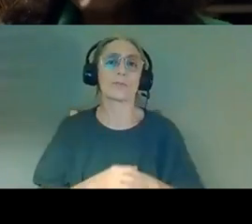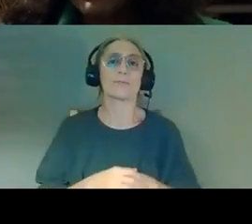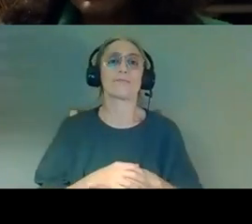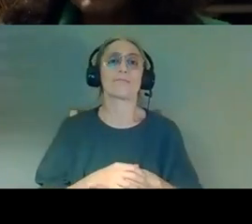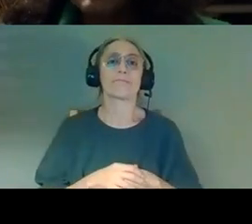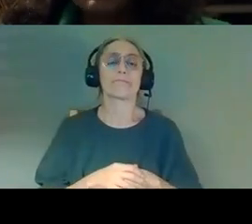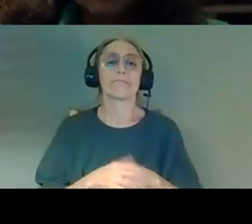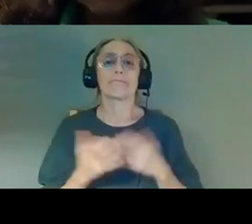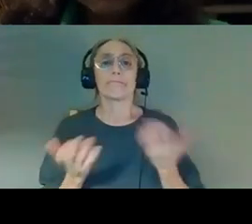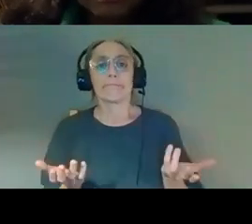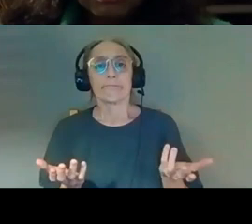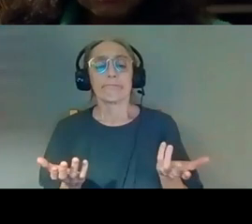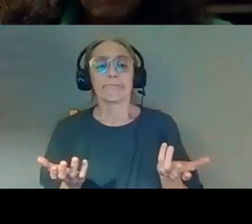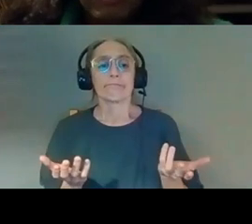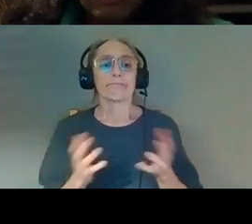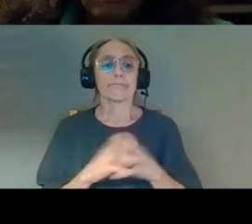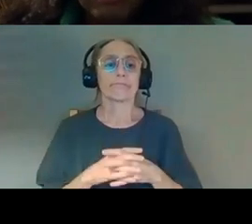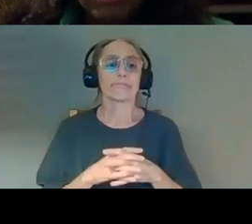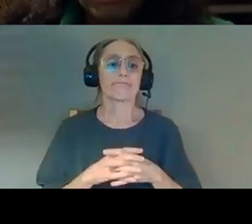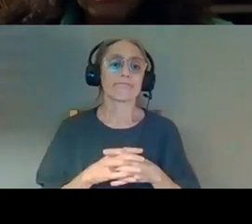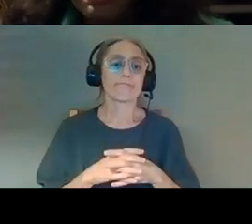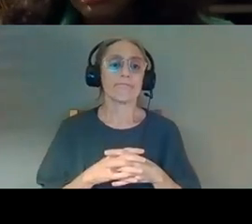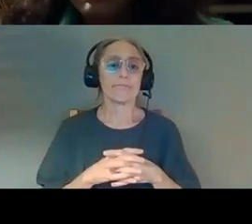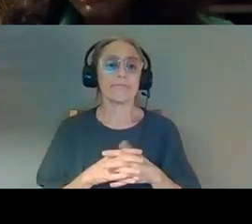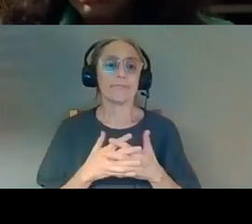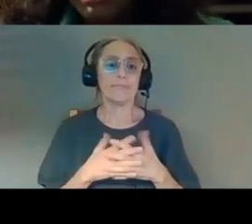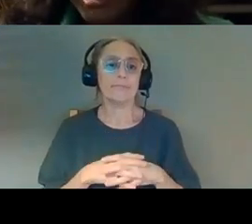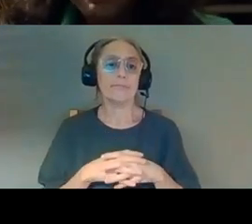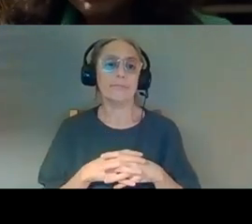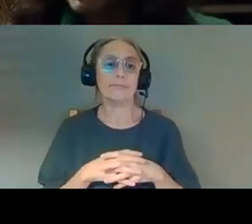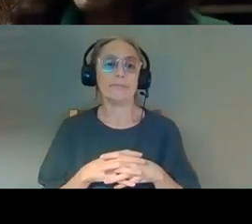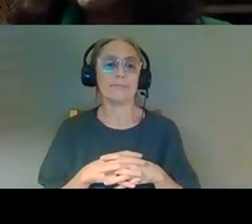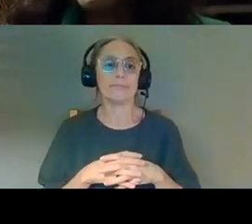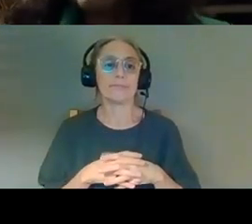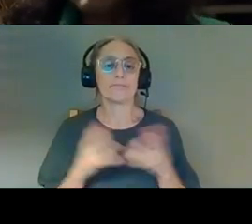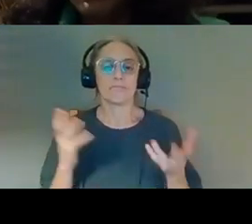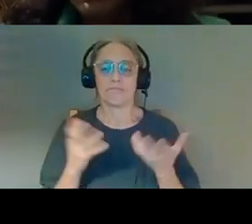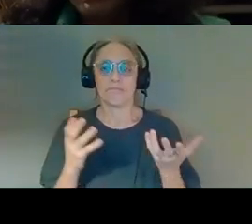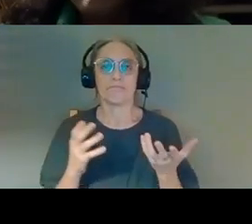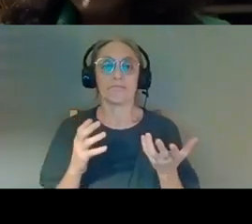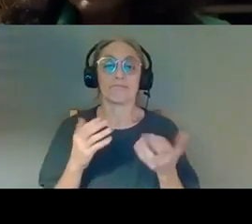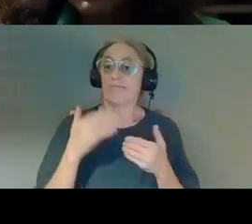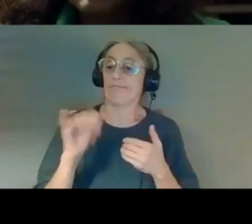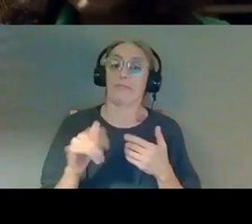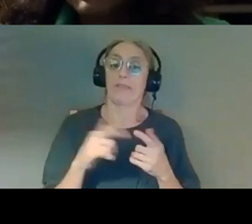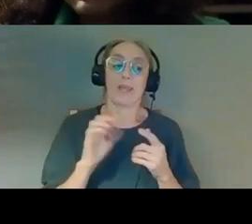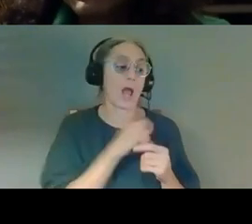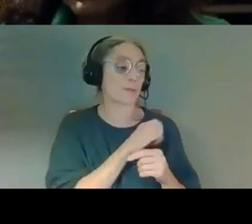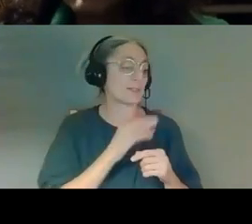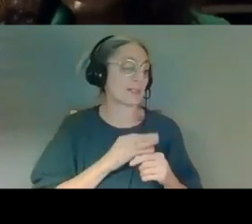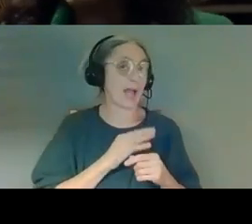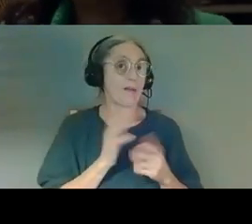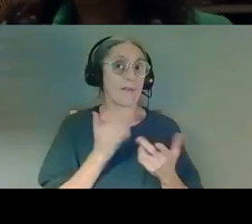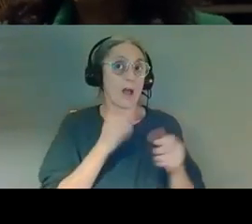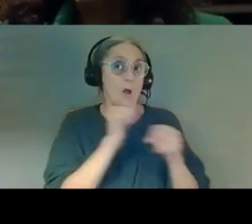And from there, you know, we'll hook you all up with our staff, and we'll look on the books to see